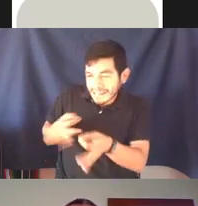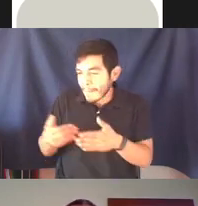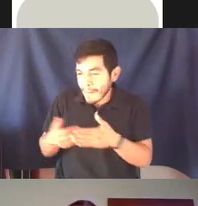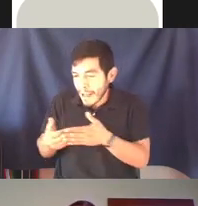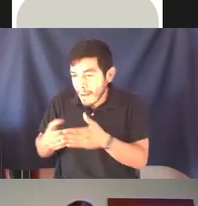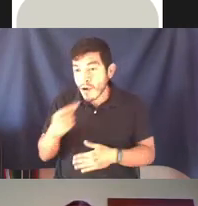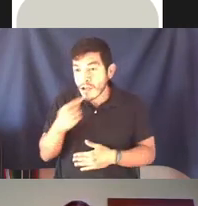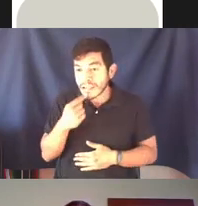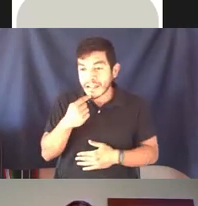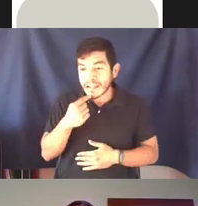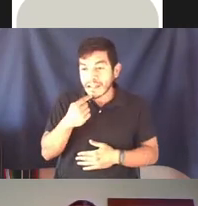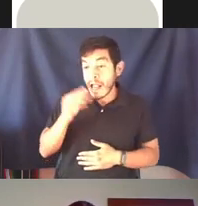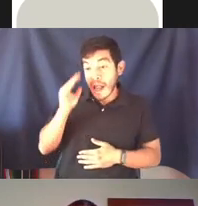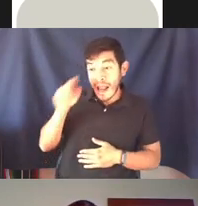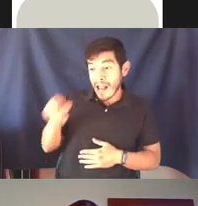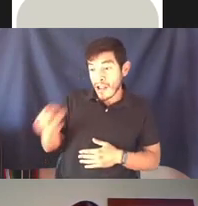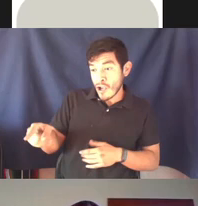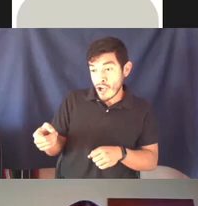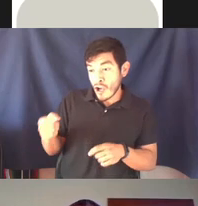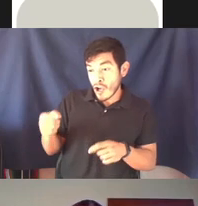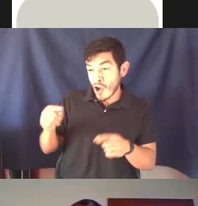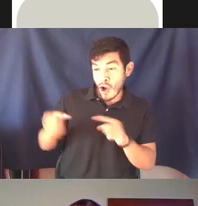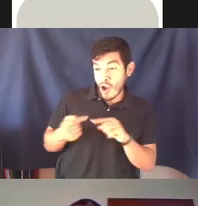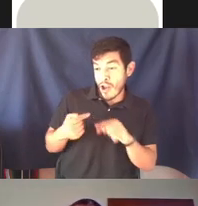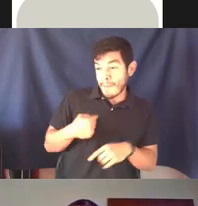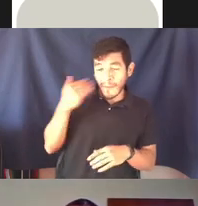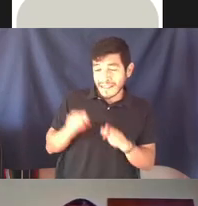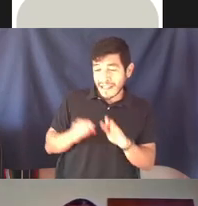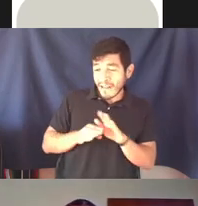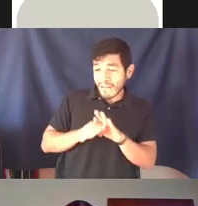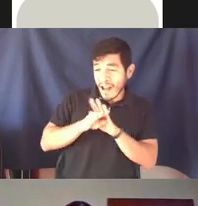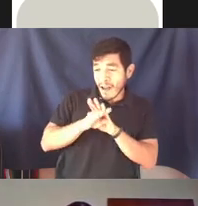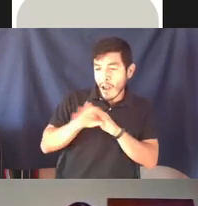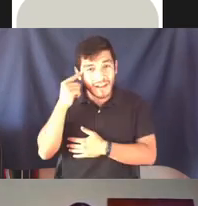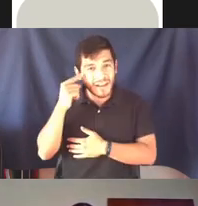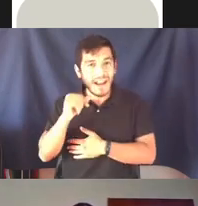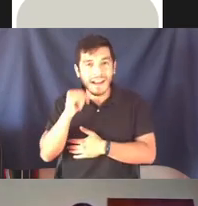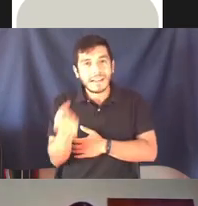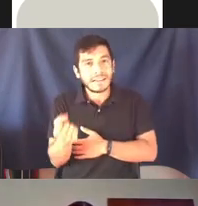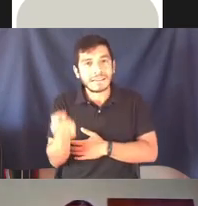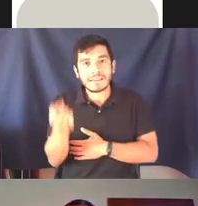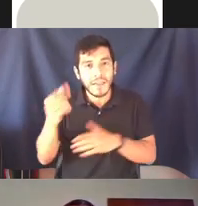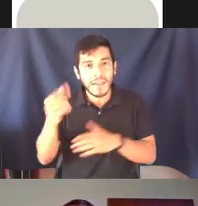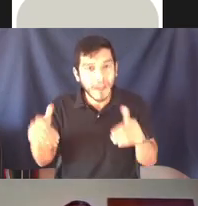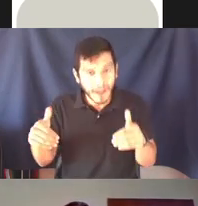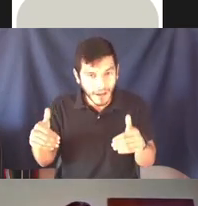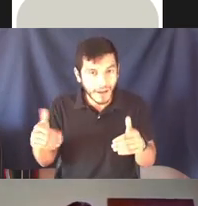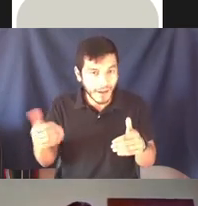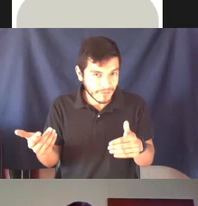me, because developmentally their brains literally can't see something through someone else's lens, right? And